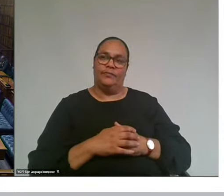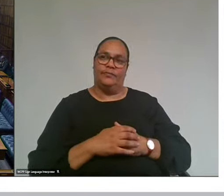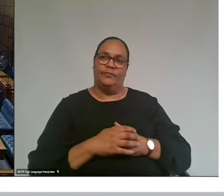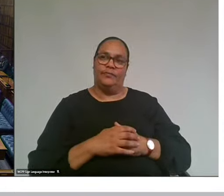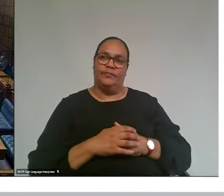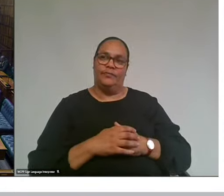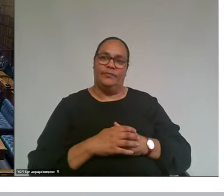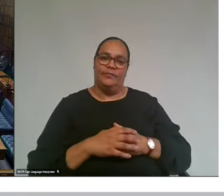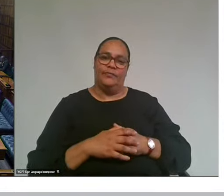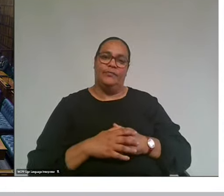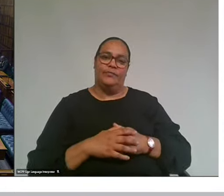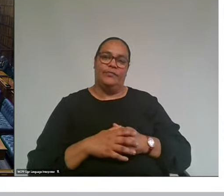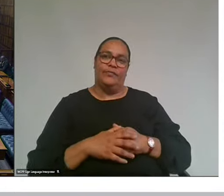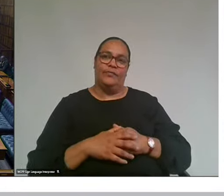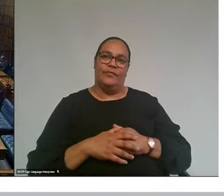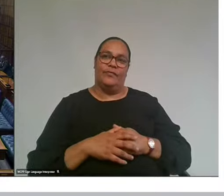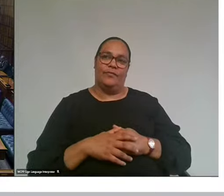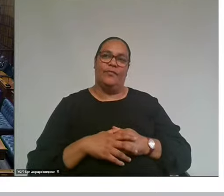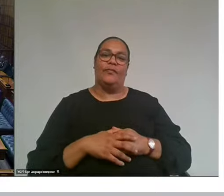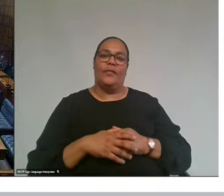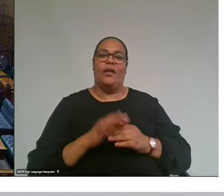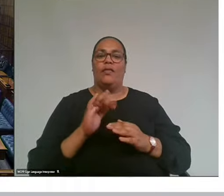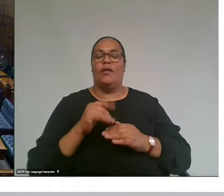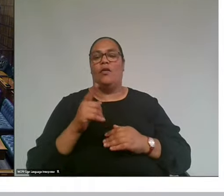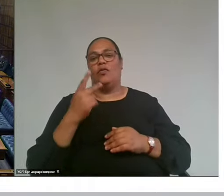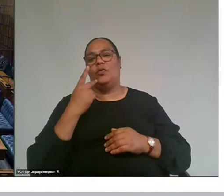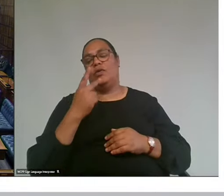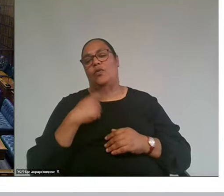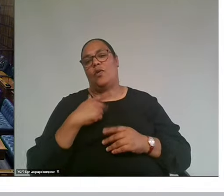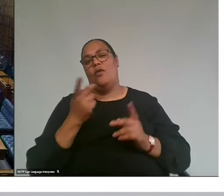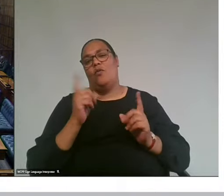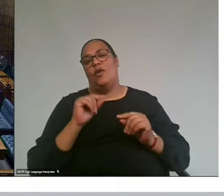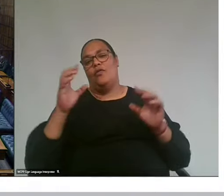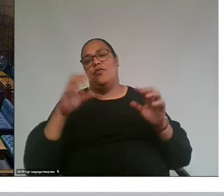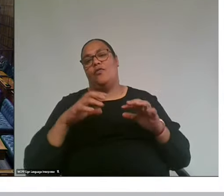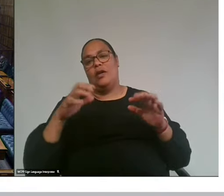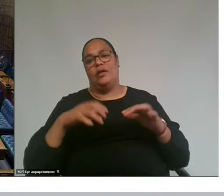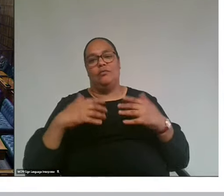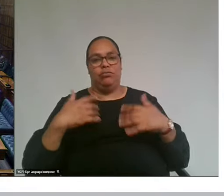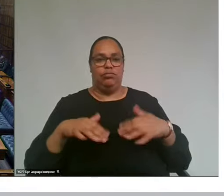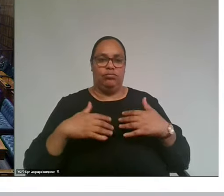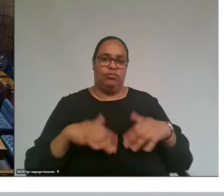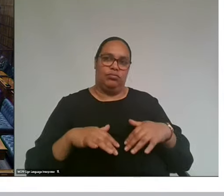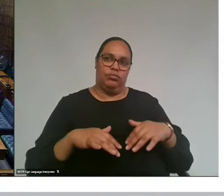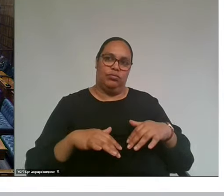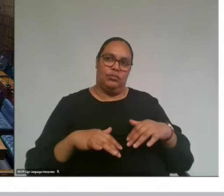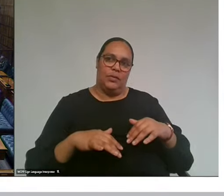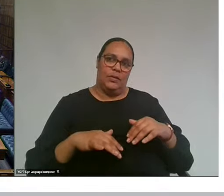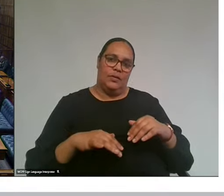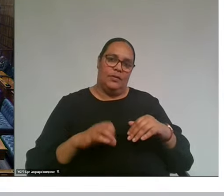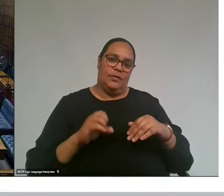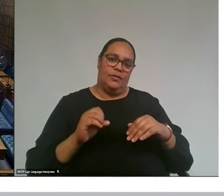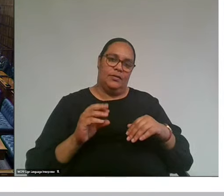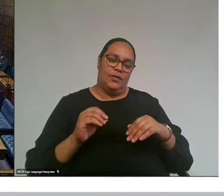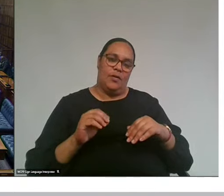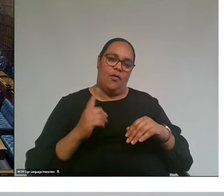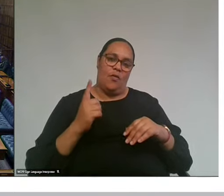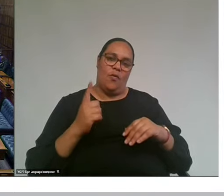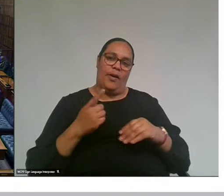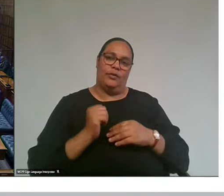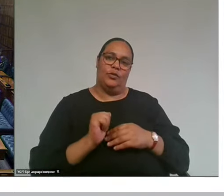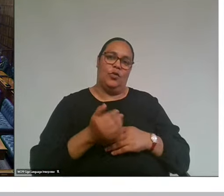secondly um you know we've had a wonderful rain here rain rainfall uh one of the